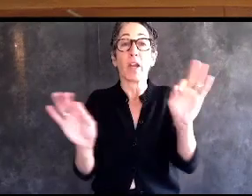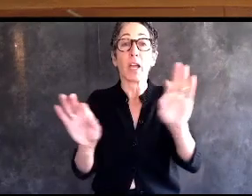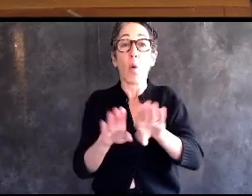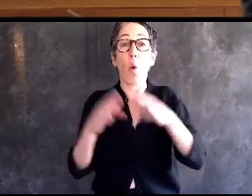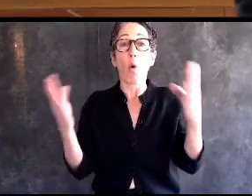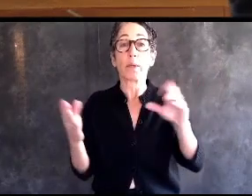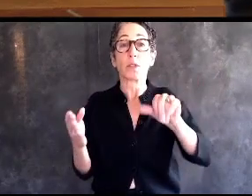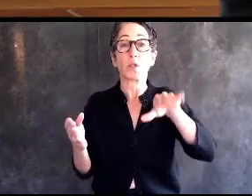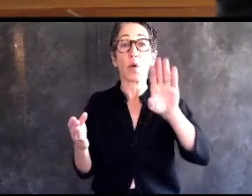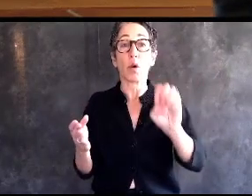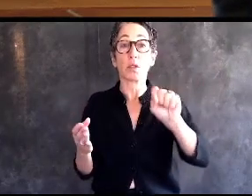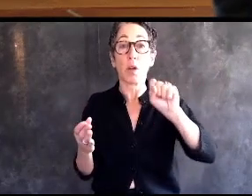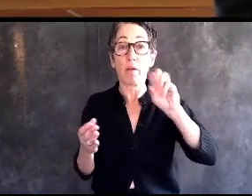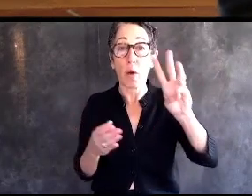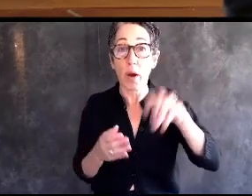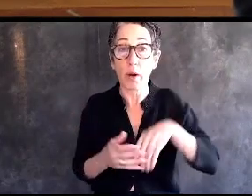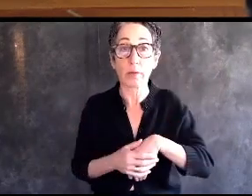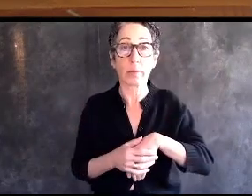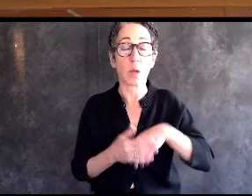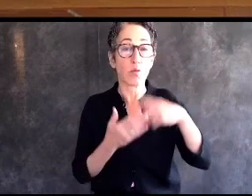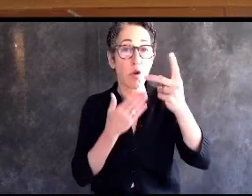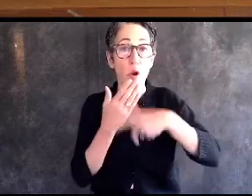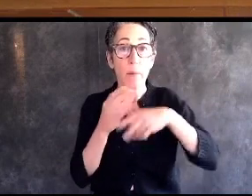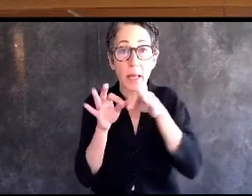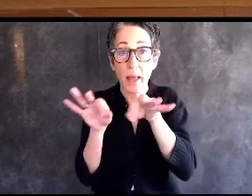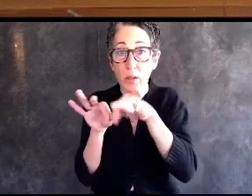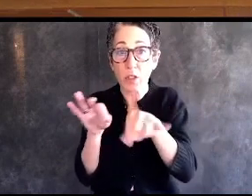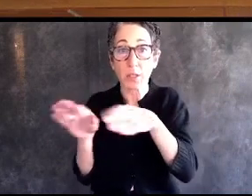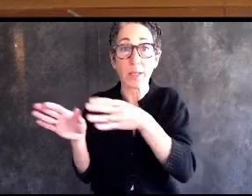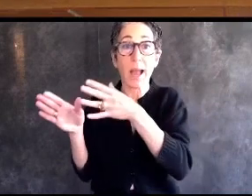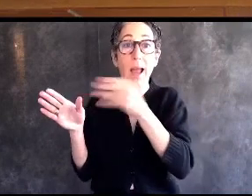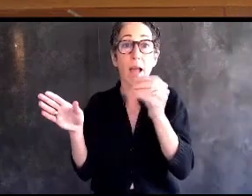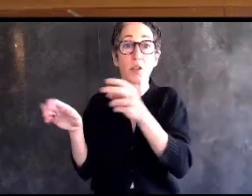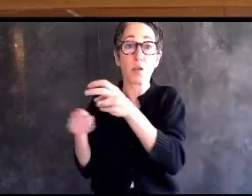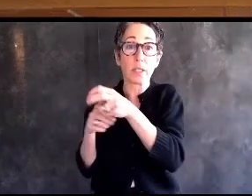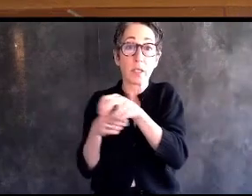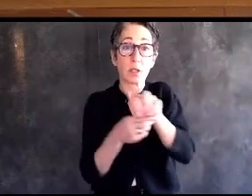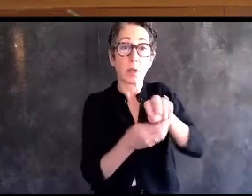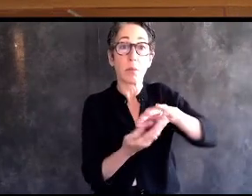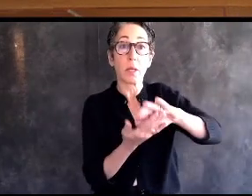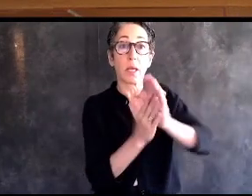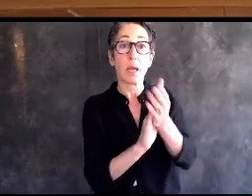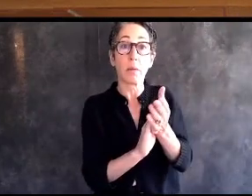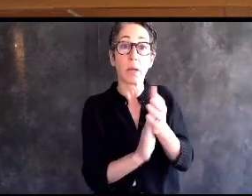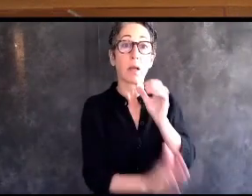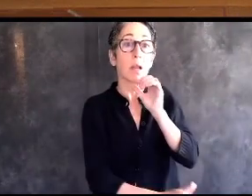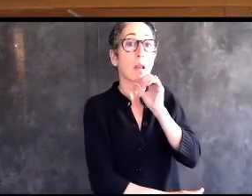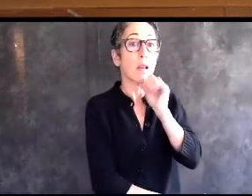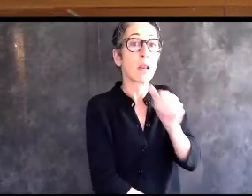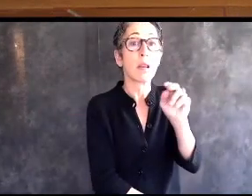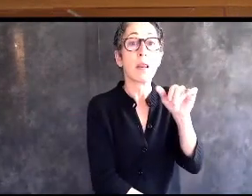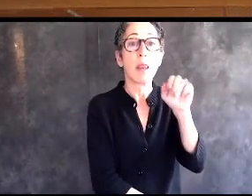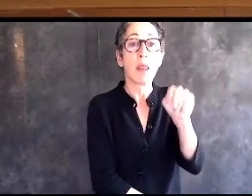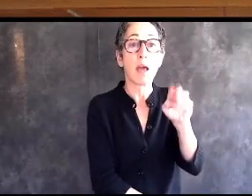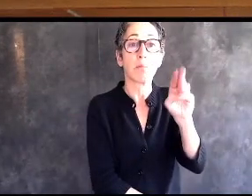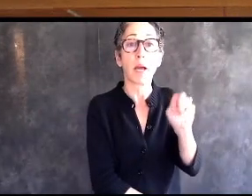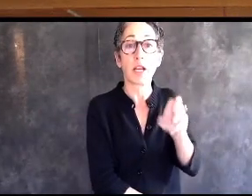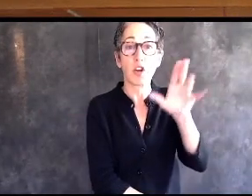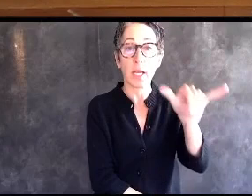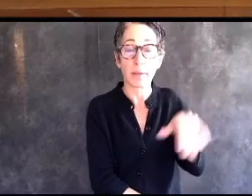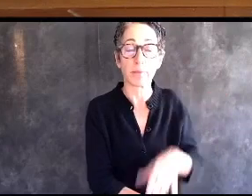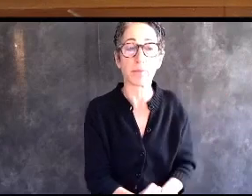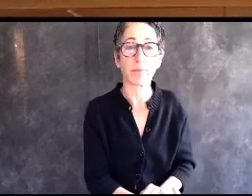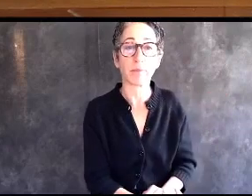Perl programming languages while transitioning to become non-binary. During her 30s, she